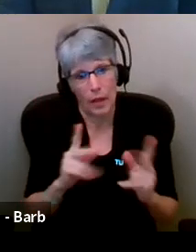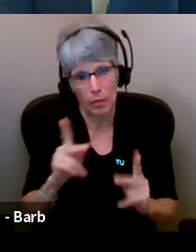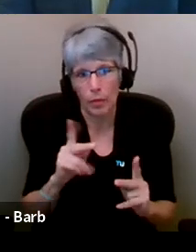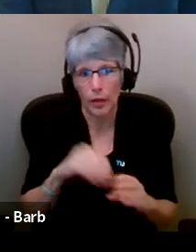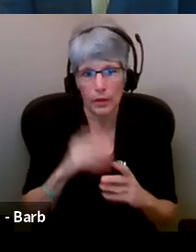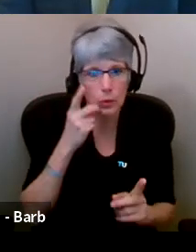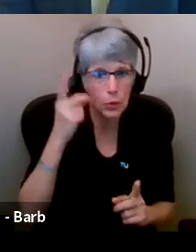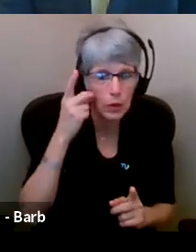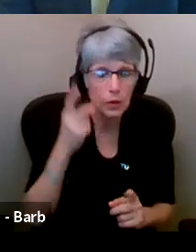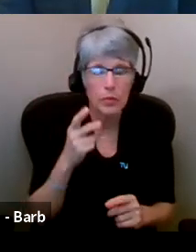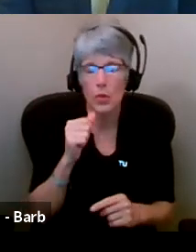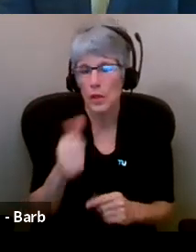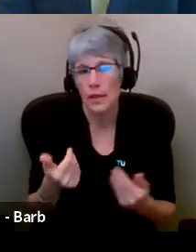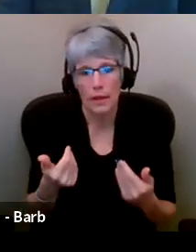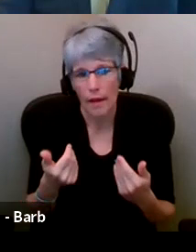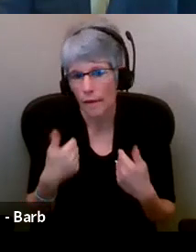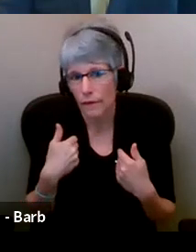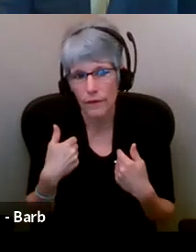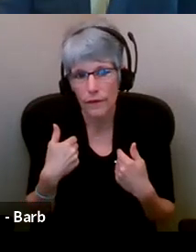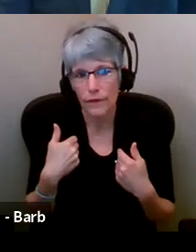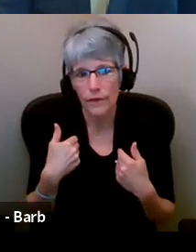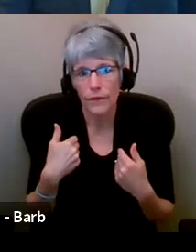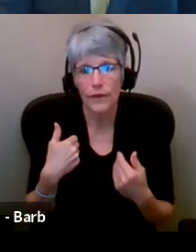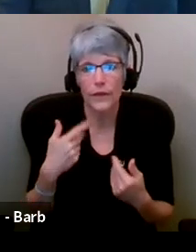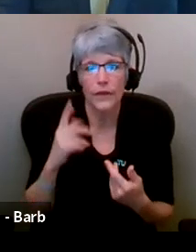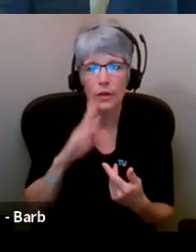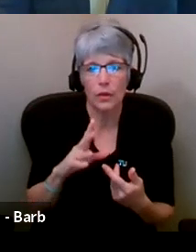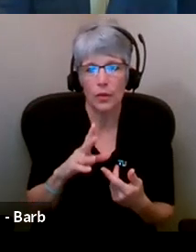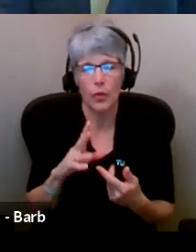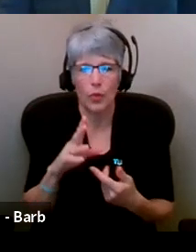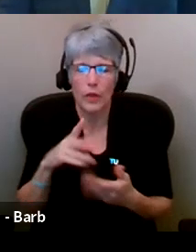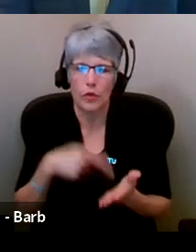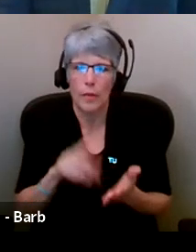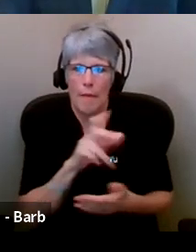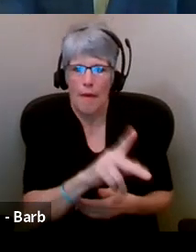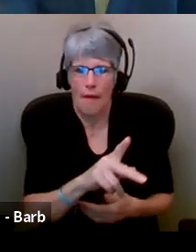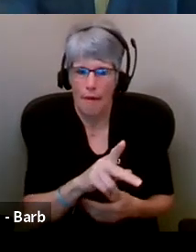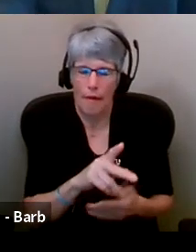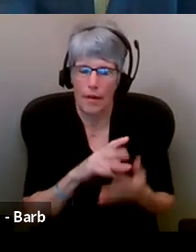we didn't have, we had to be able to do refunds associated with those as well. So